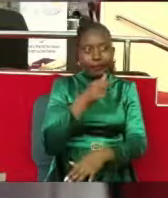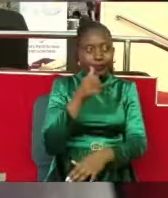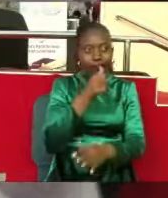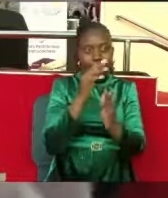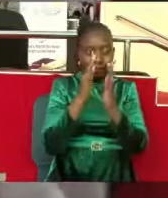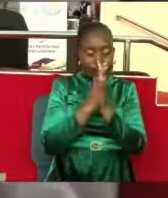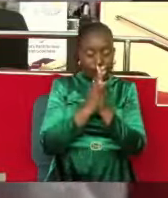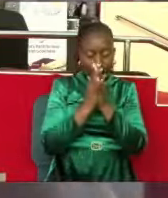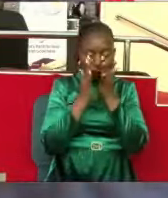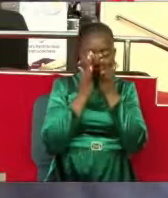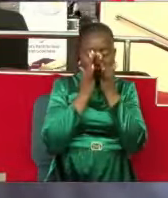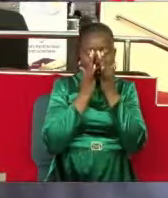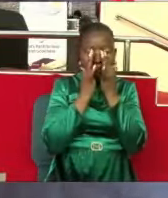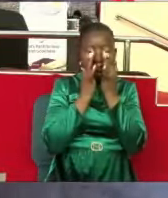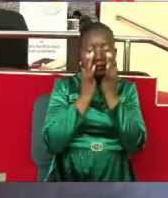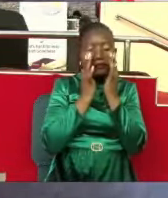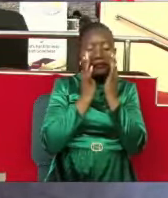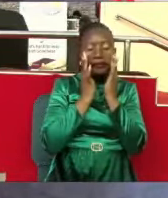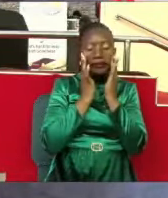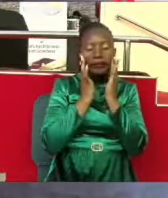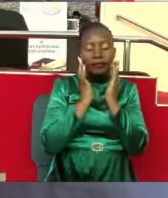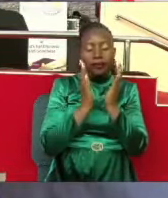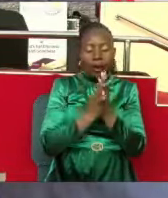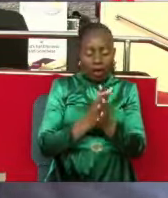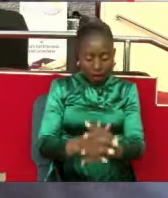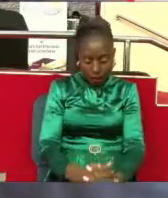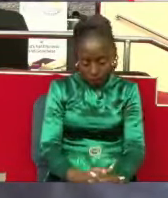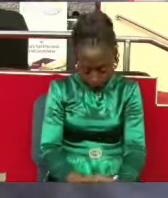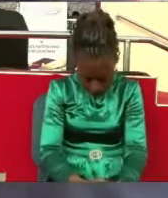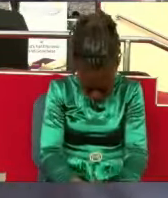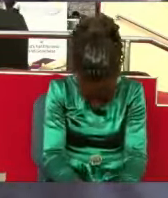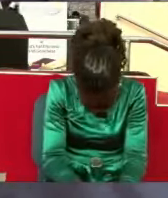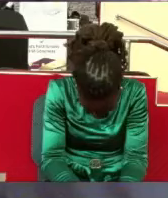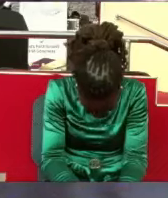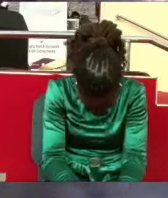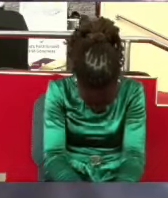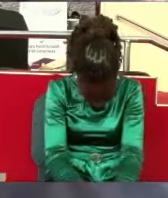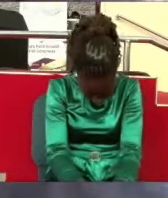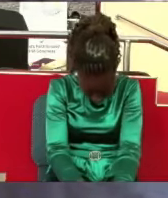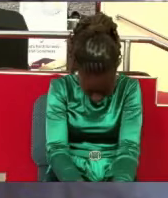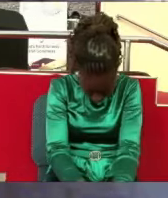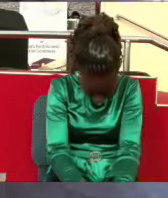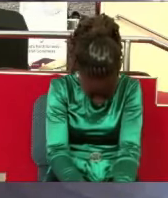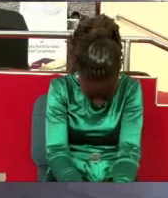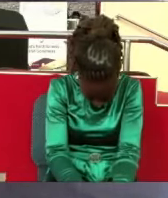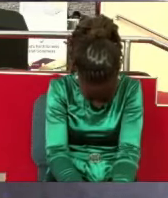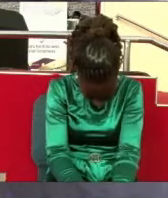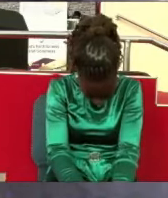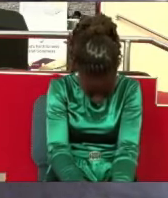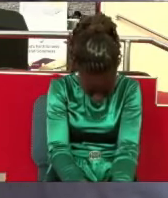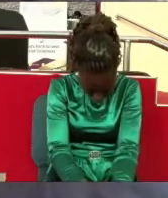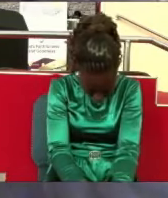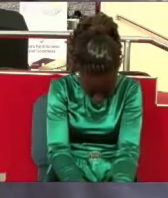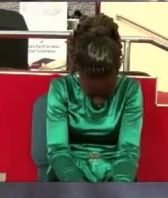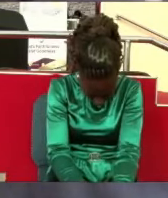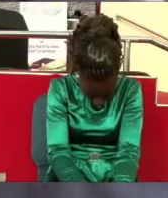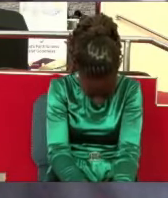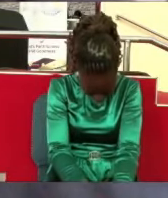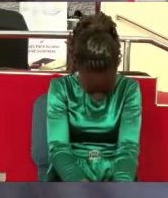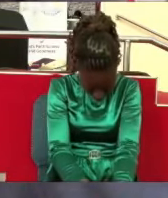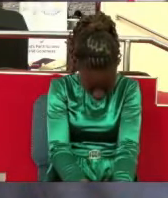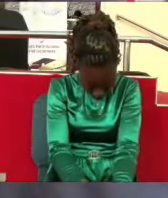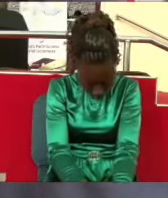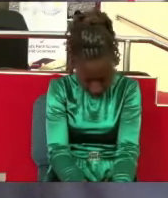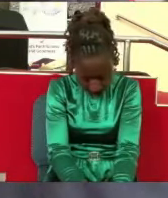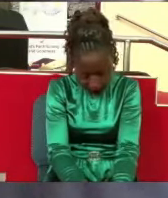Father, we exalt you. We are here to sing your praises, Lord. We are here to say it is well with